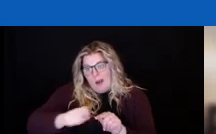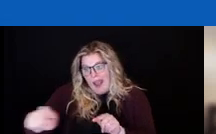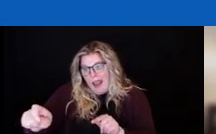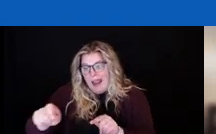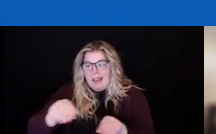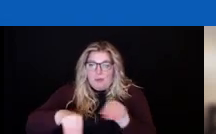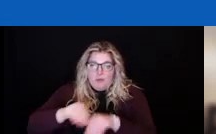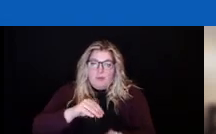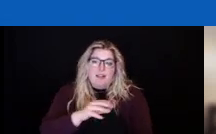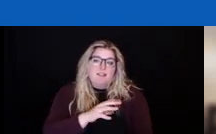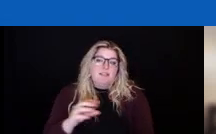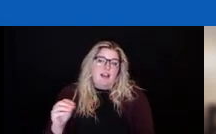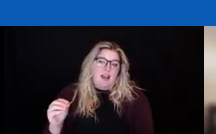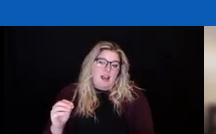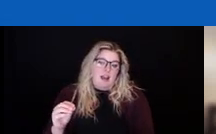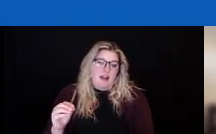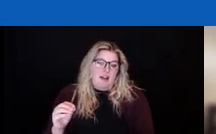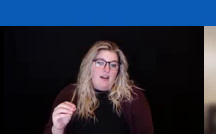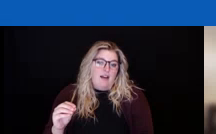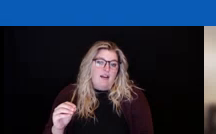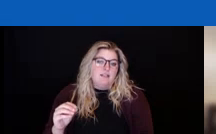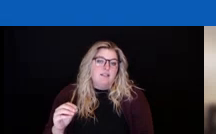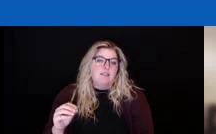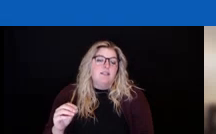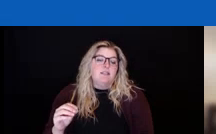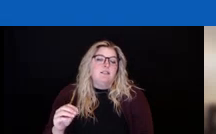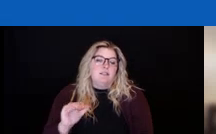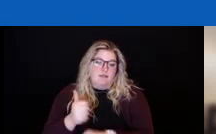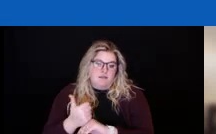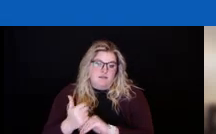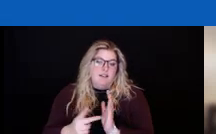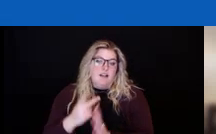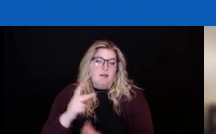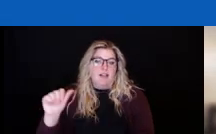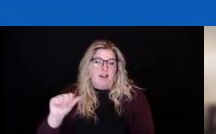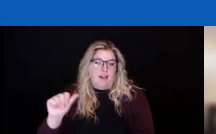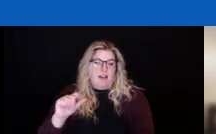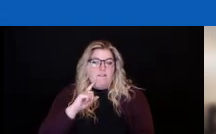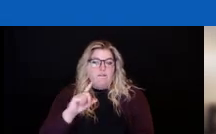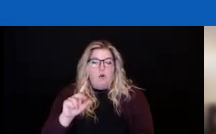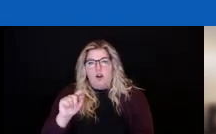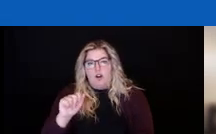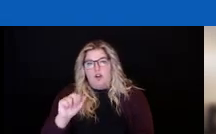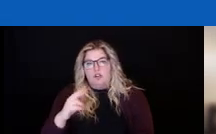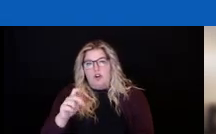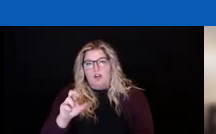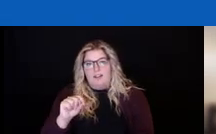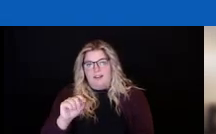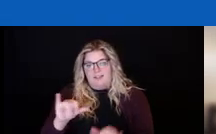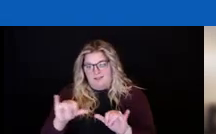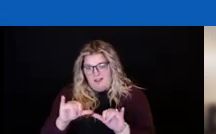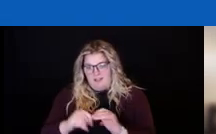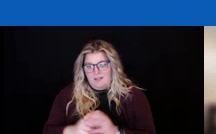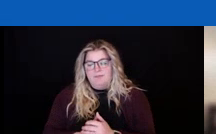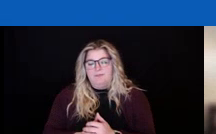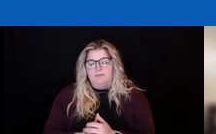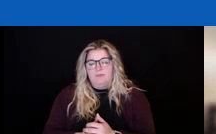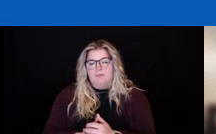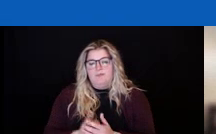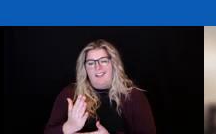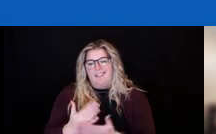movements, and actually introducing a AA criterion for target size, which is great. And finally, some